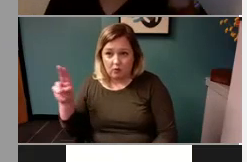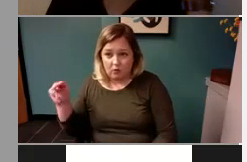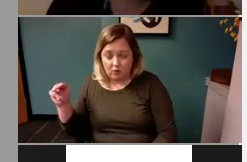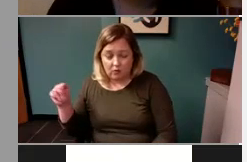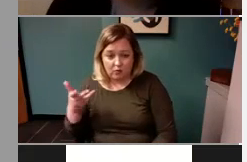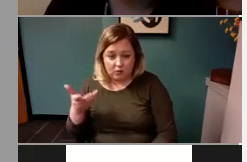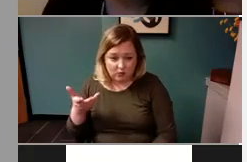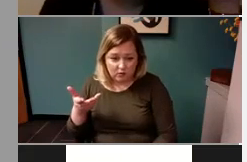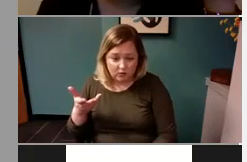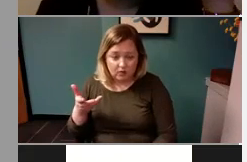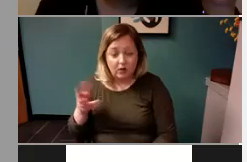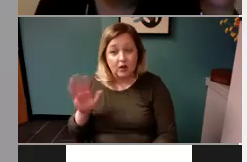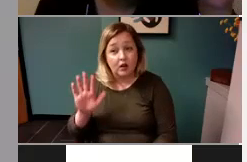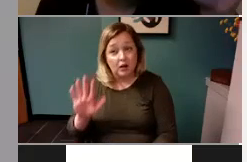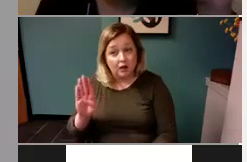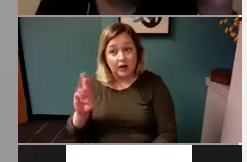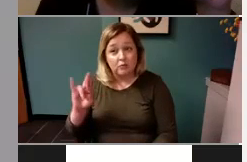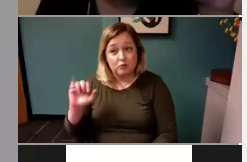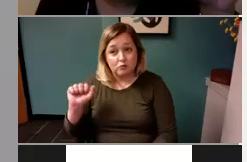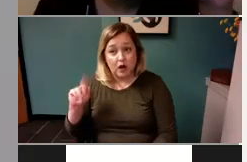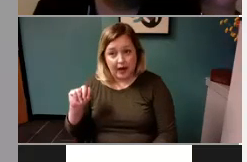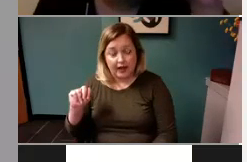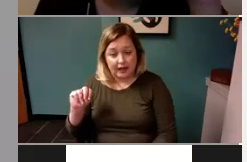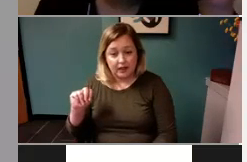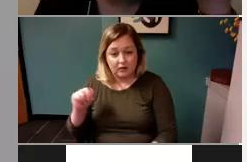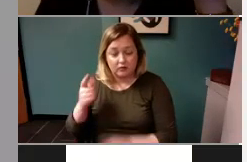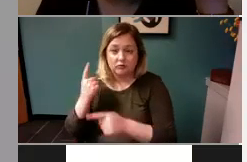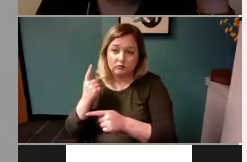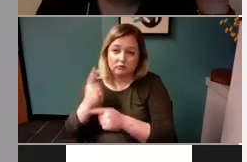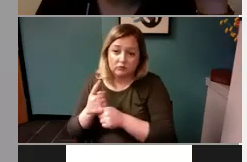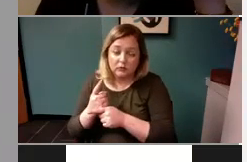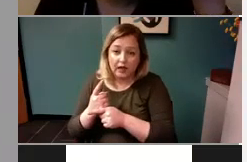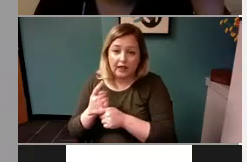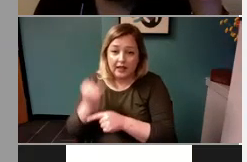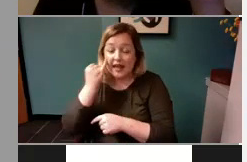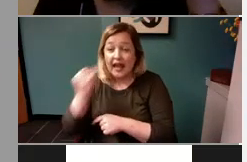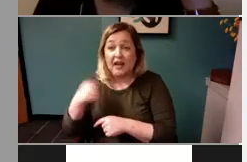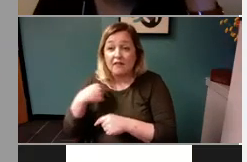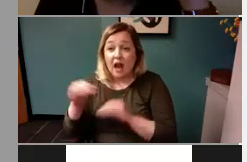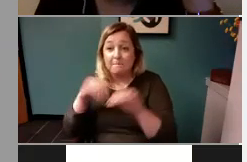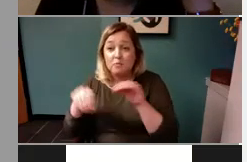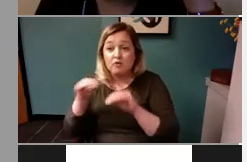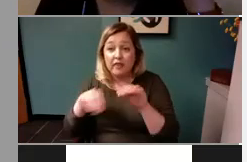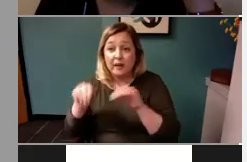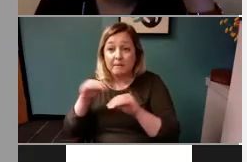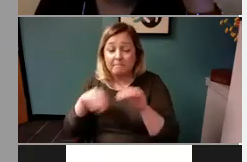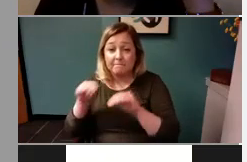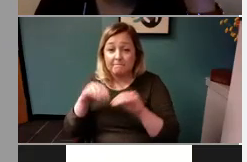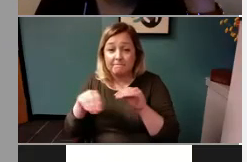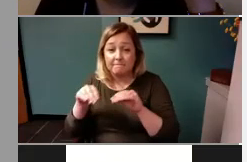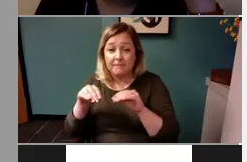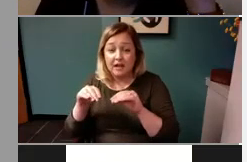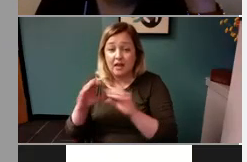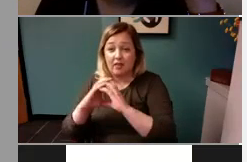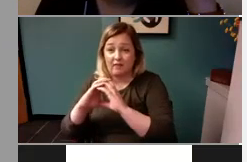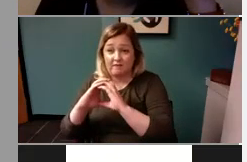Well, even if I, so Brian, I can say you're right. Even if I do move the vertices around, possibly I can, but even